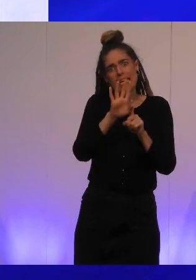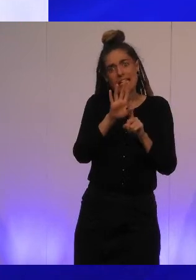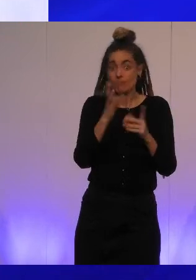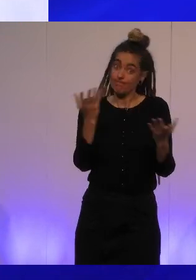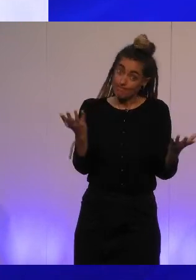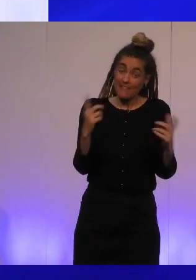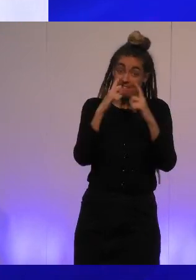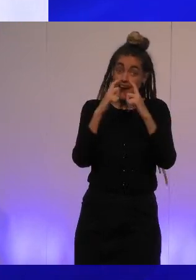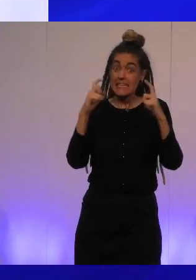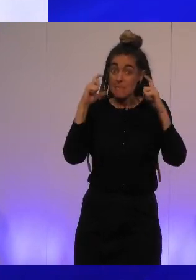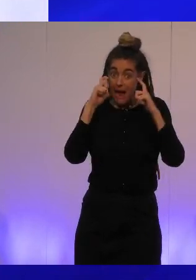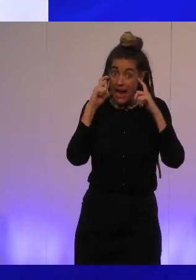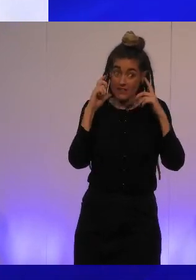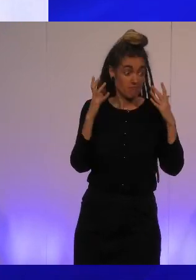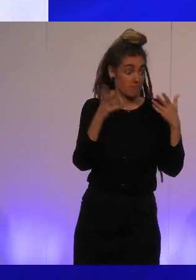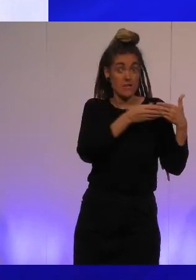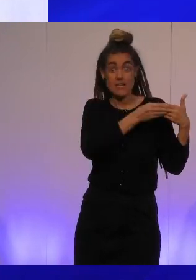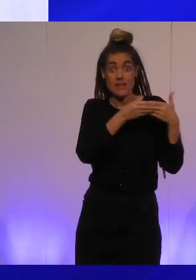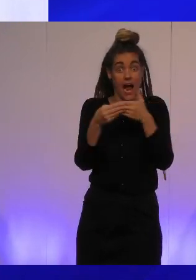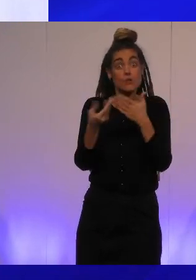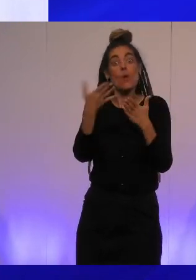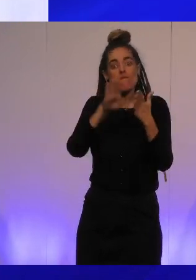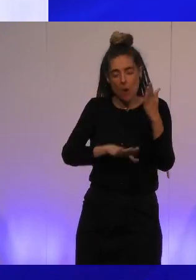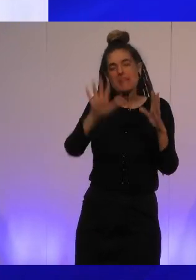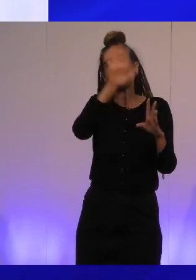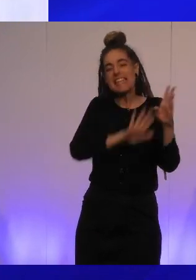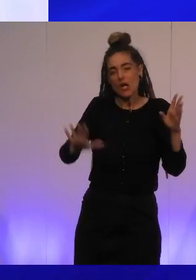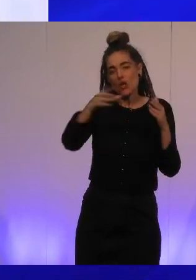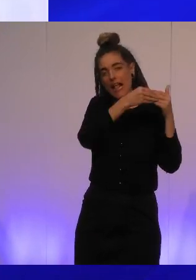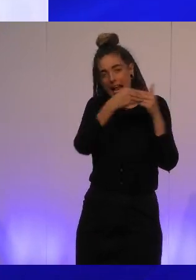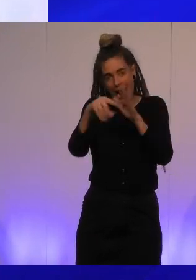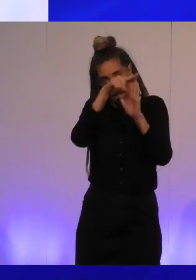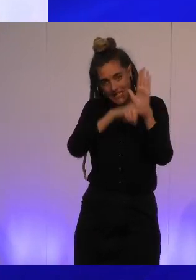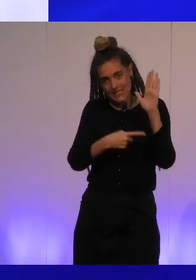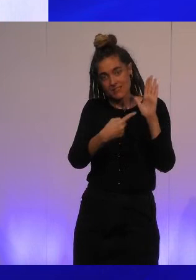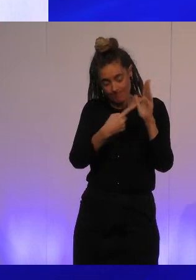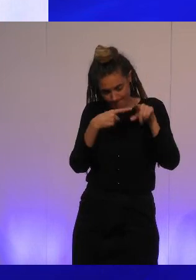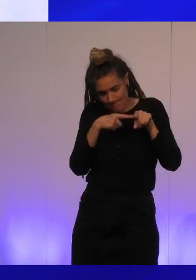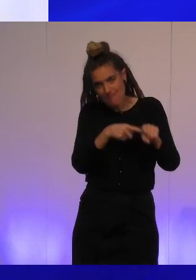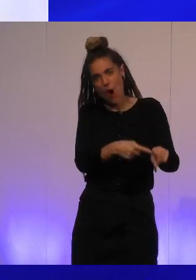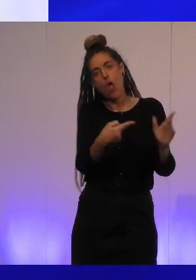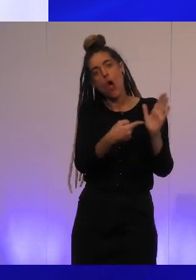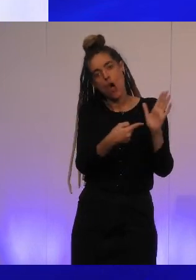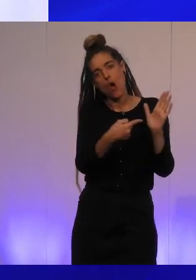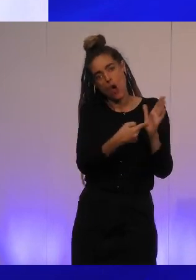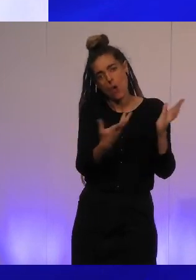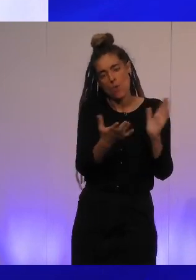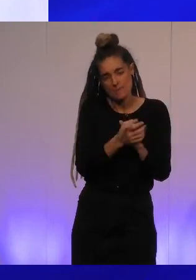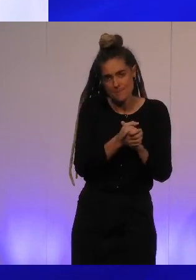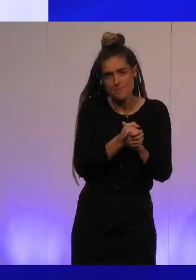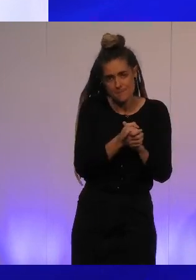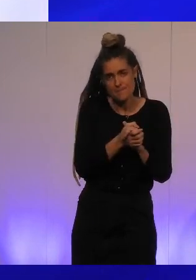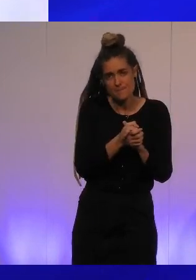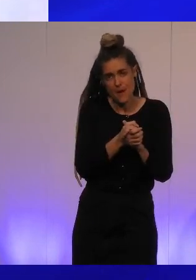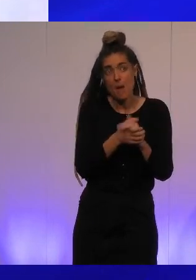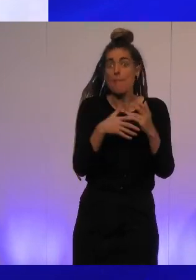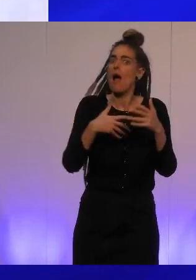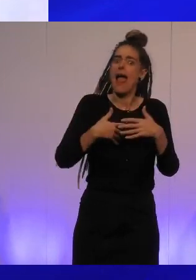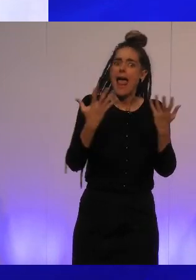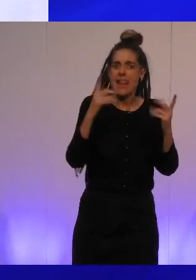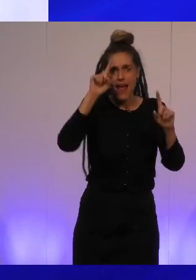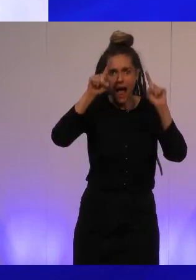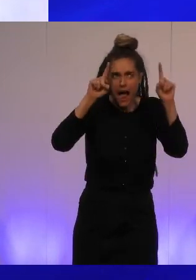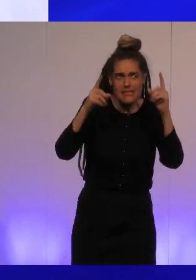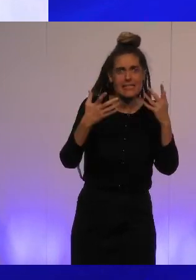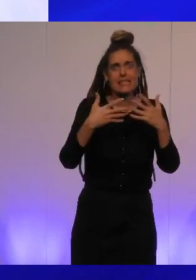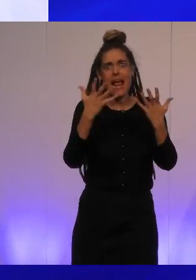We are guided by national guidance and what that means. But where we have ideas or questions like